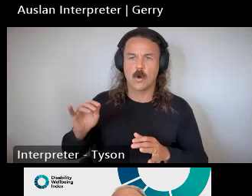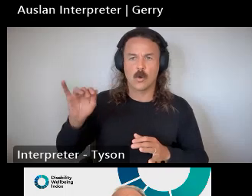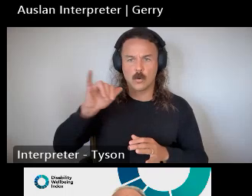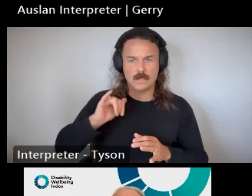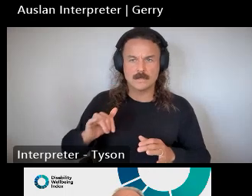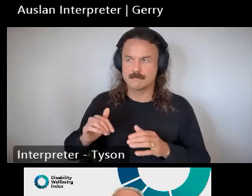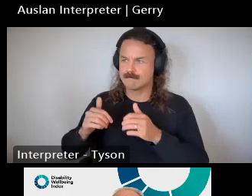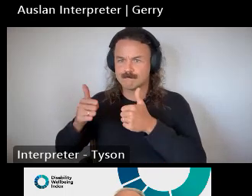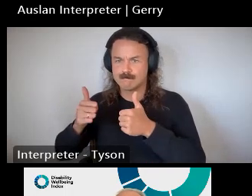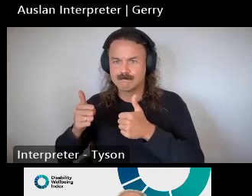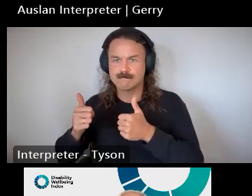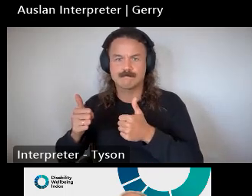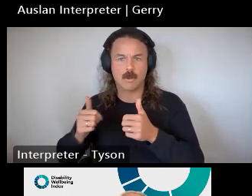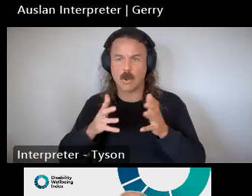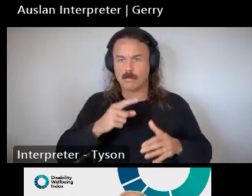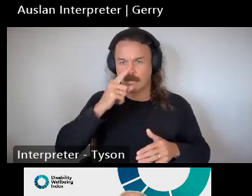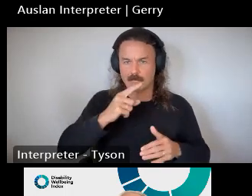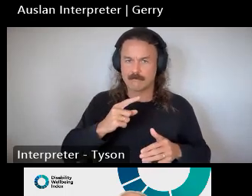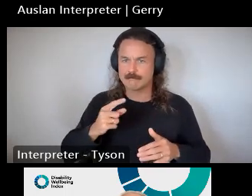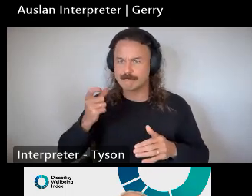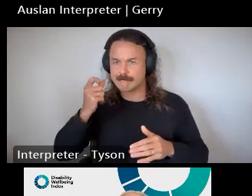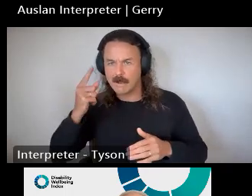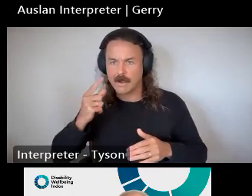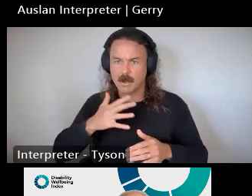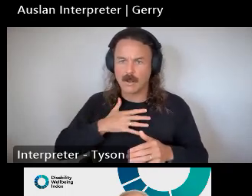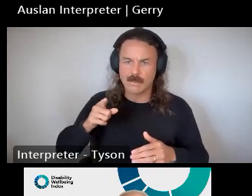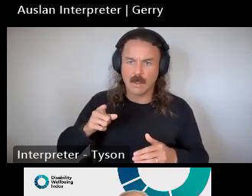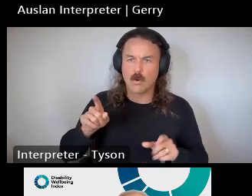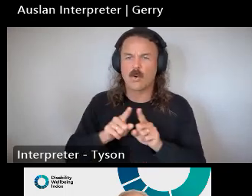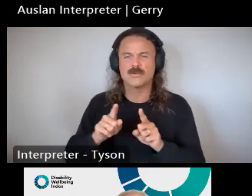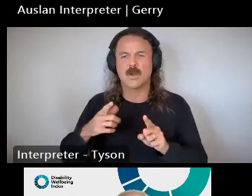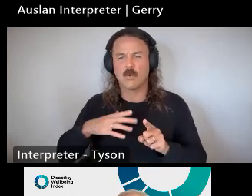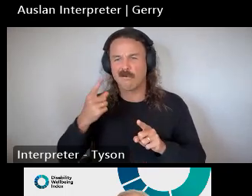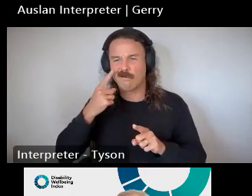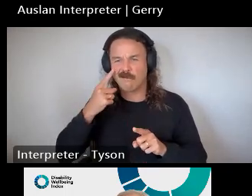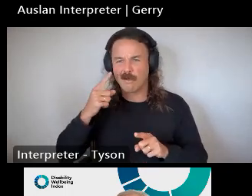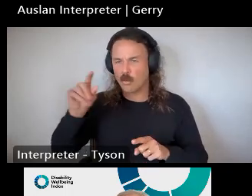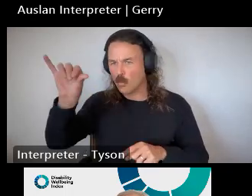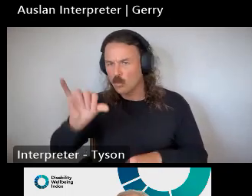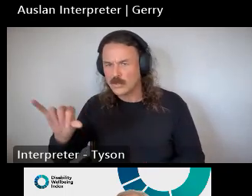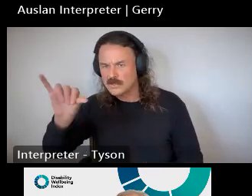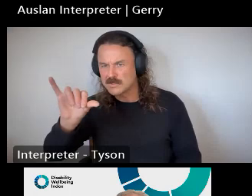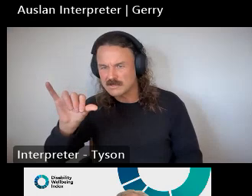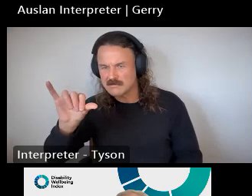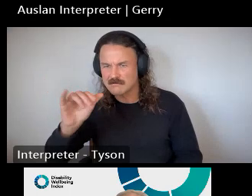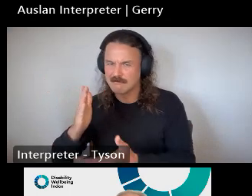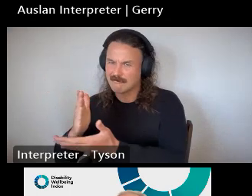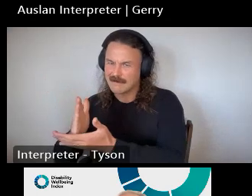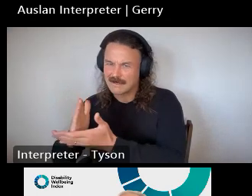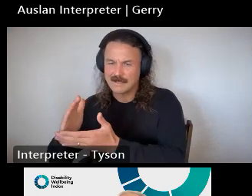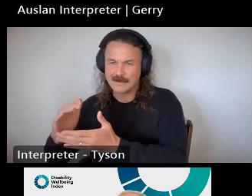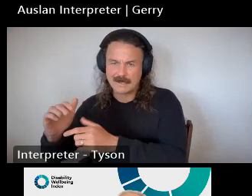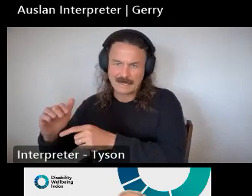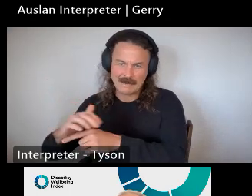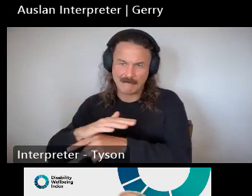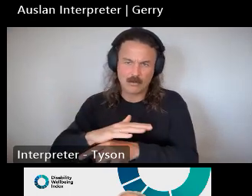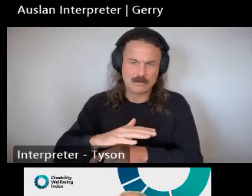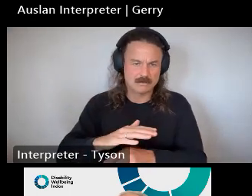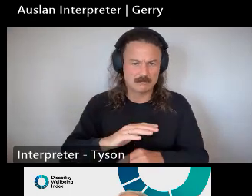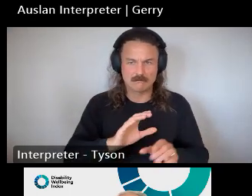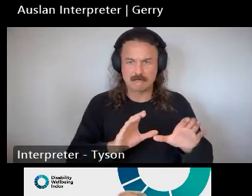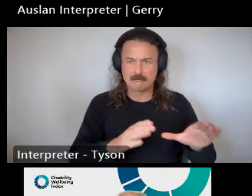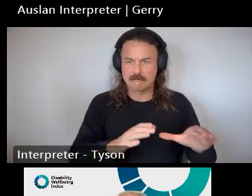items that could influence on the overall well-being, which was measured using a single item or another validated